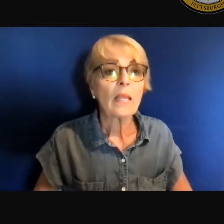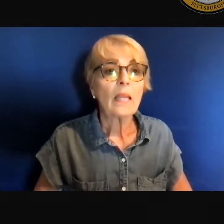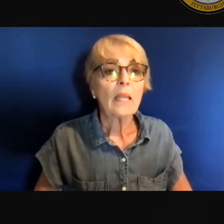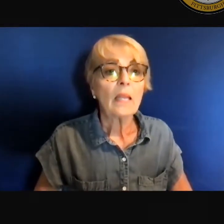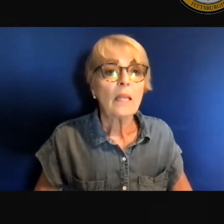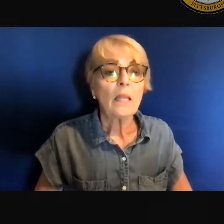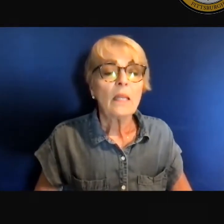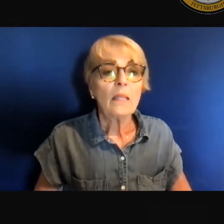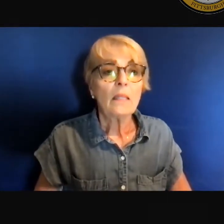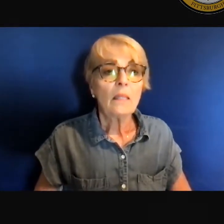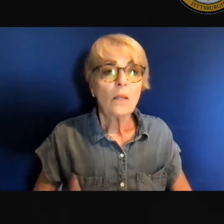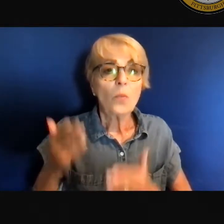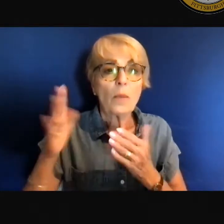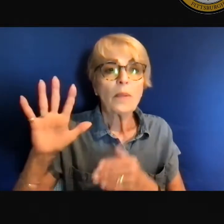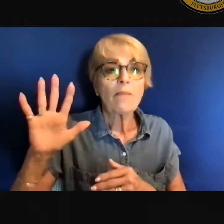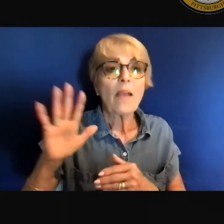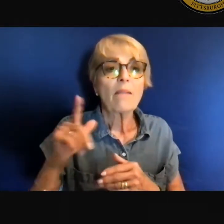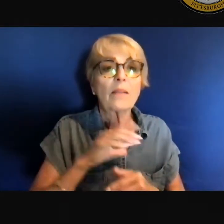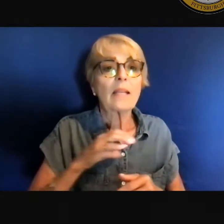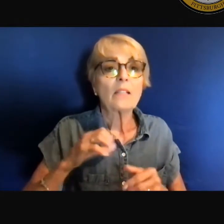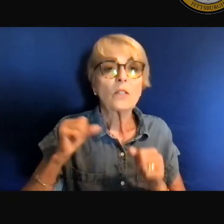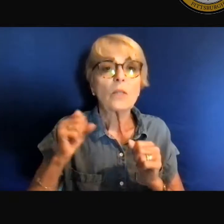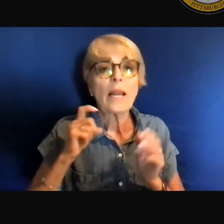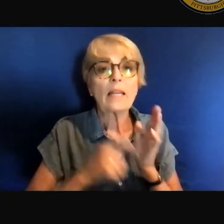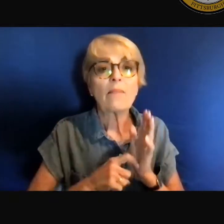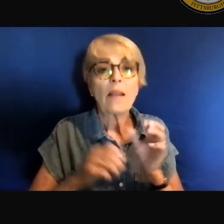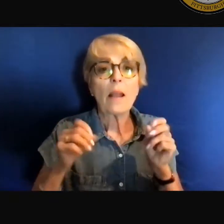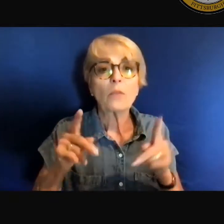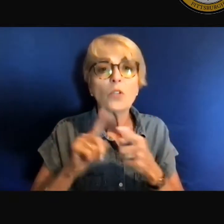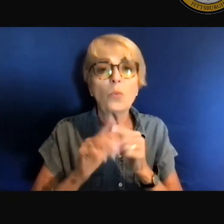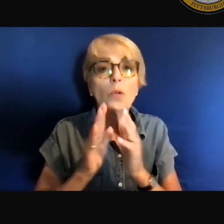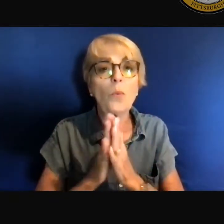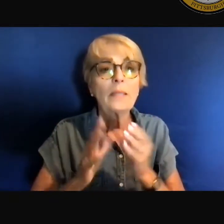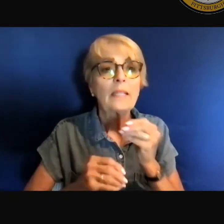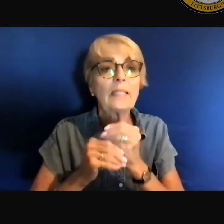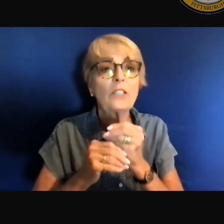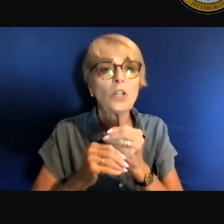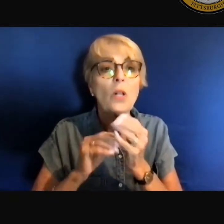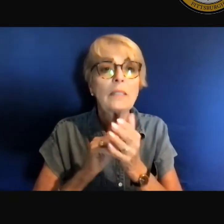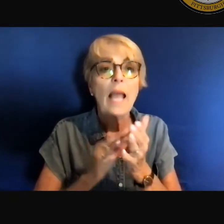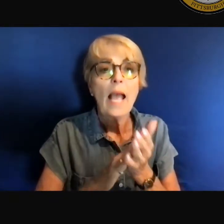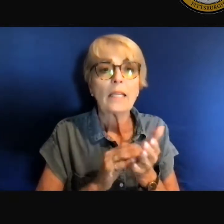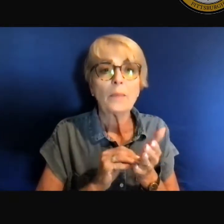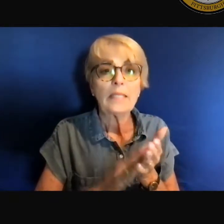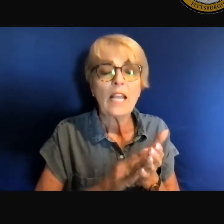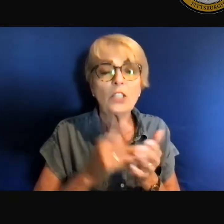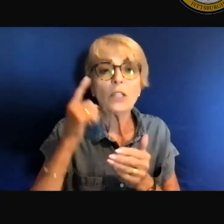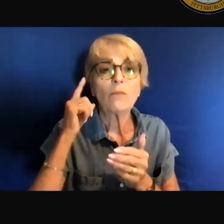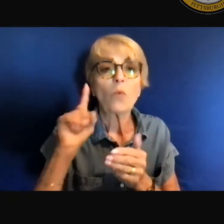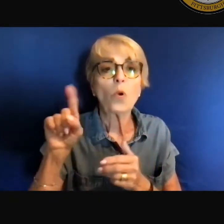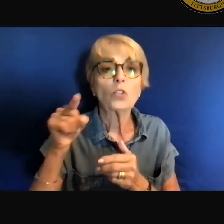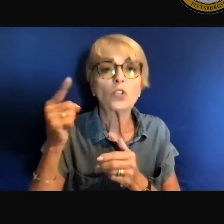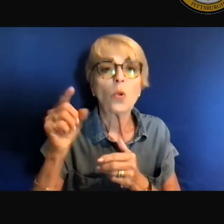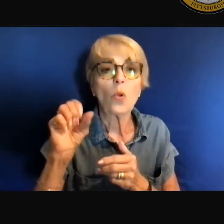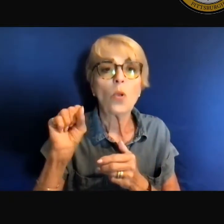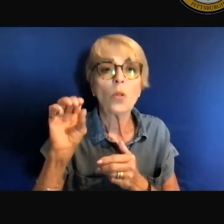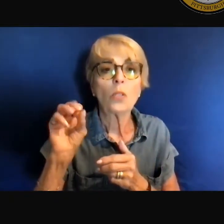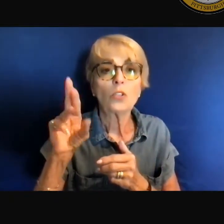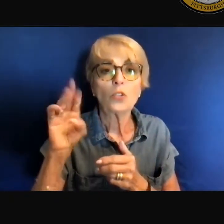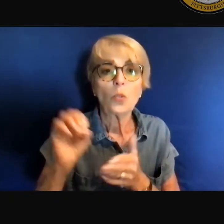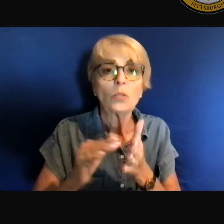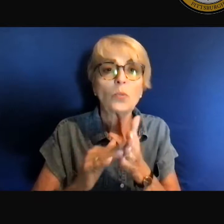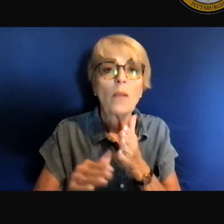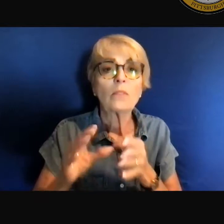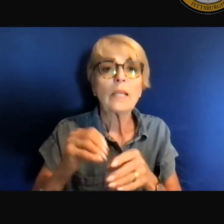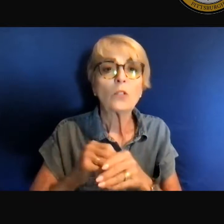Recommendation 5, council may seek to identify opportunities to request additional documentation for sole source waivers, including a more detailed description of